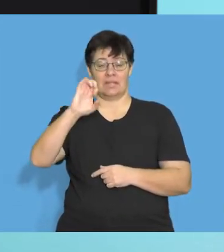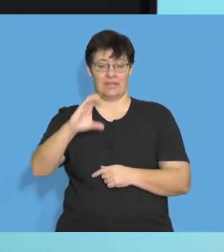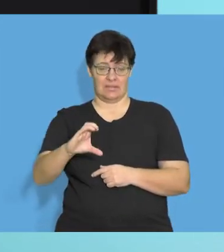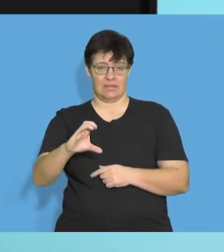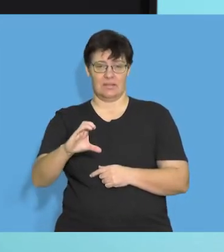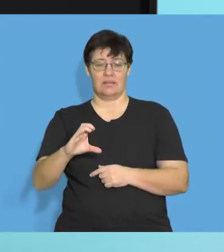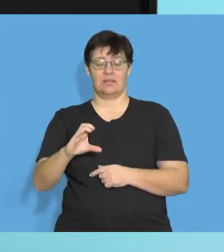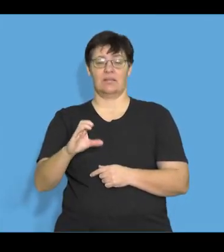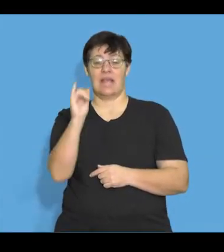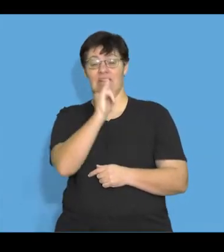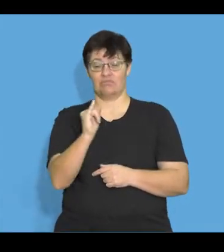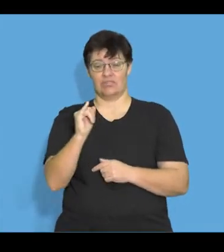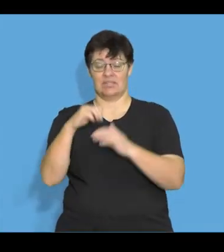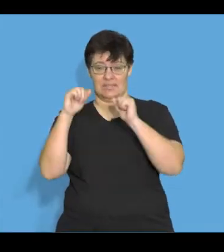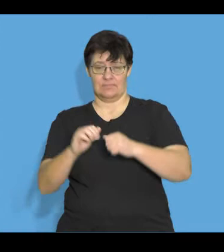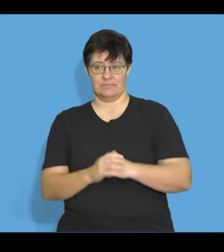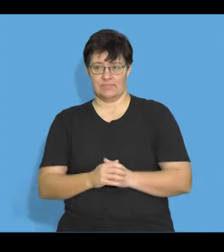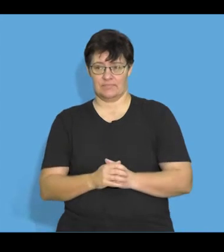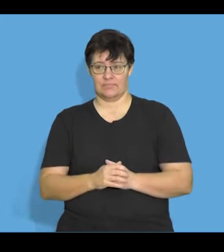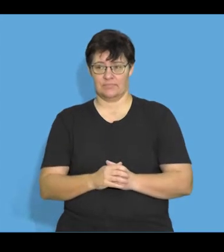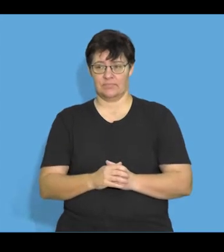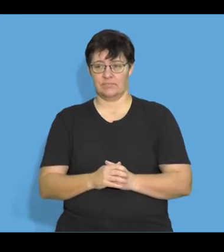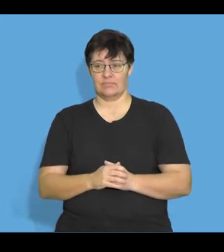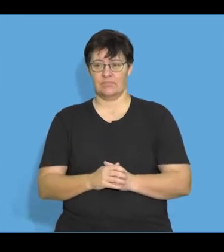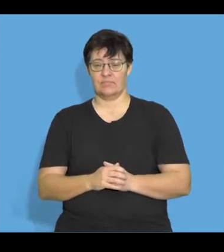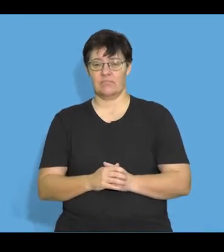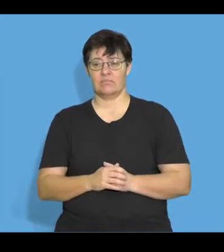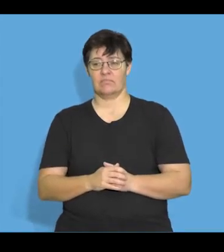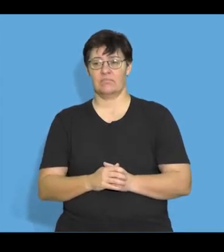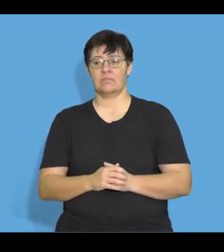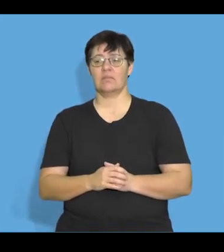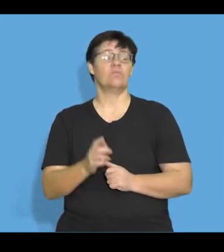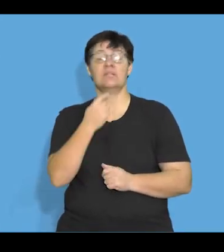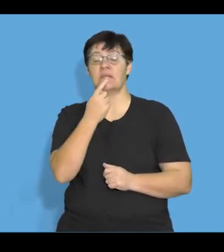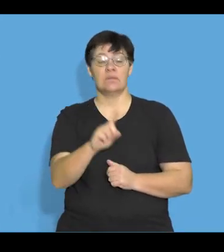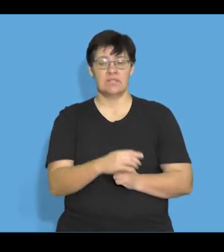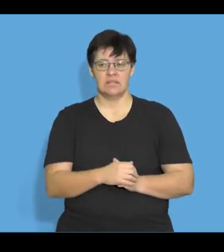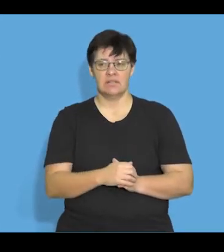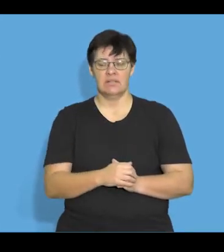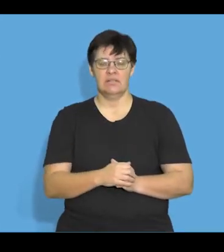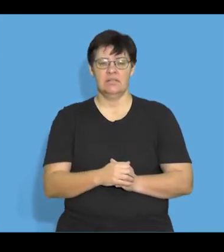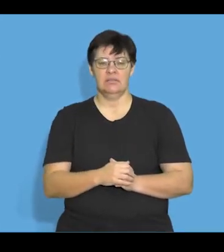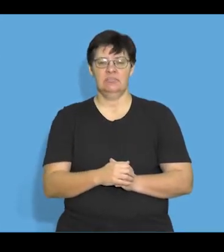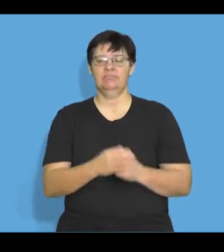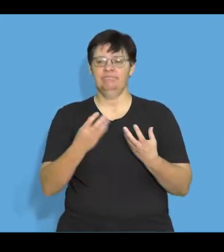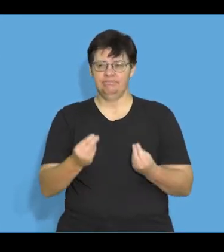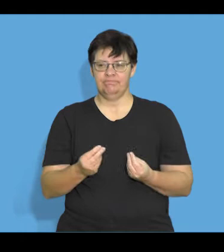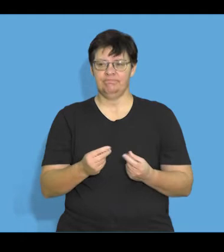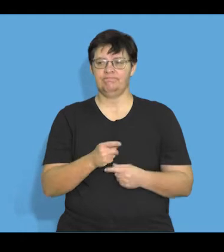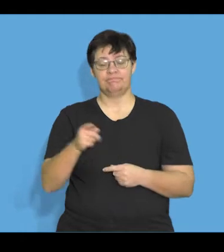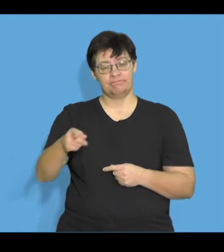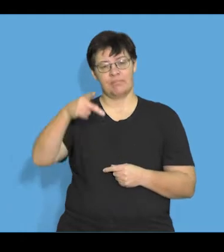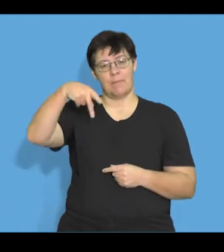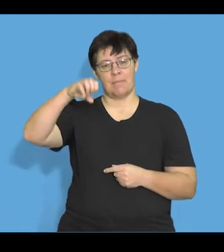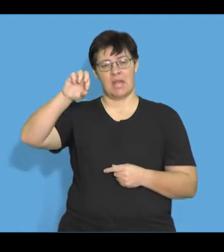now if we look at our revision again, our recap, what did we say? We said that when you're dealing with the